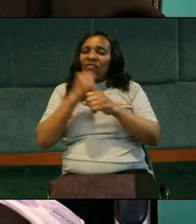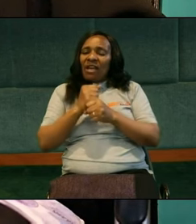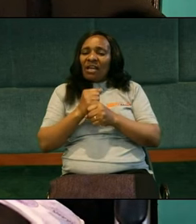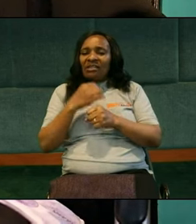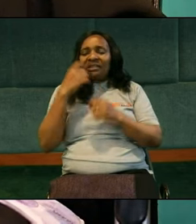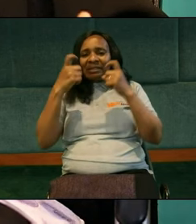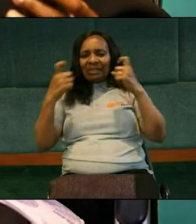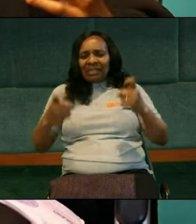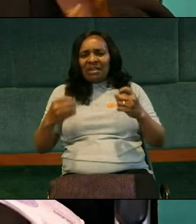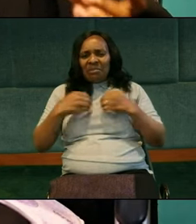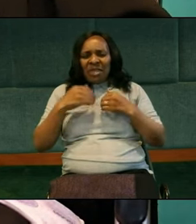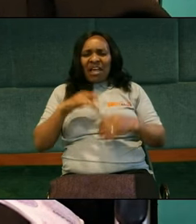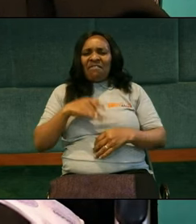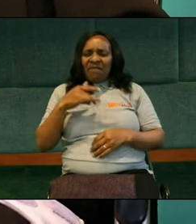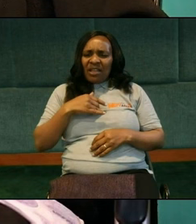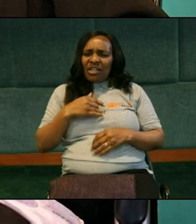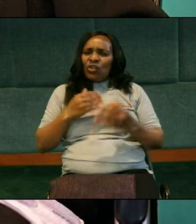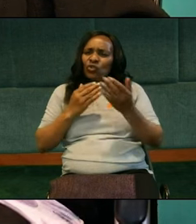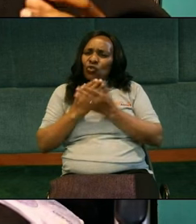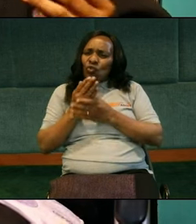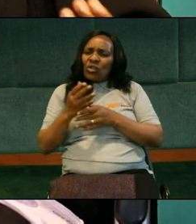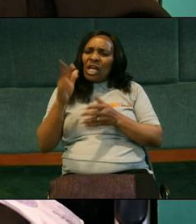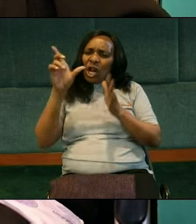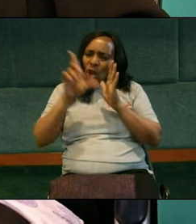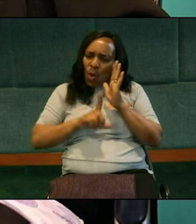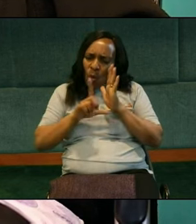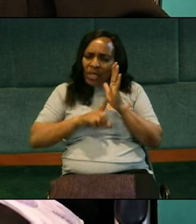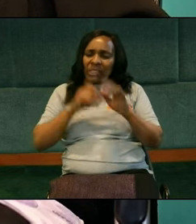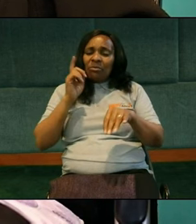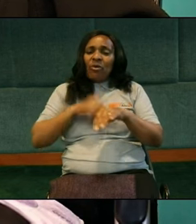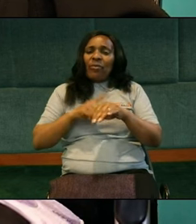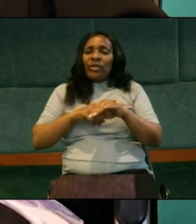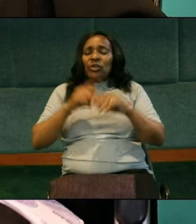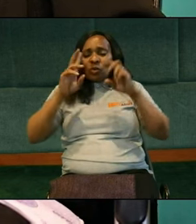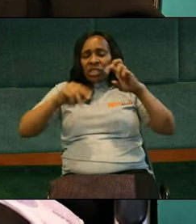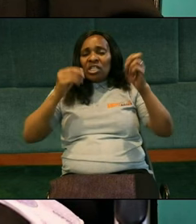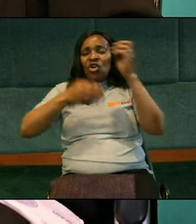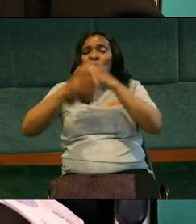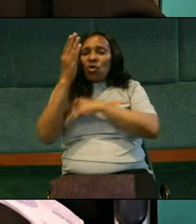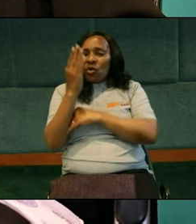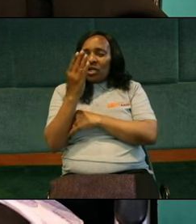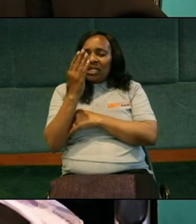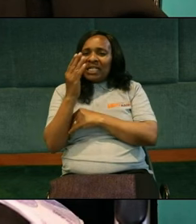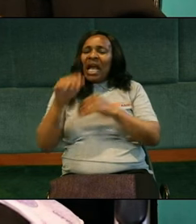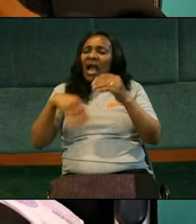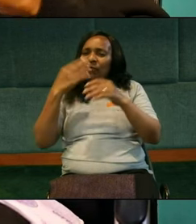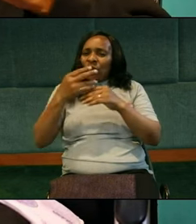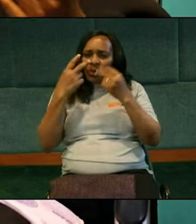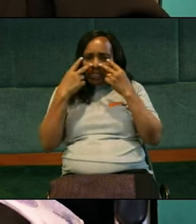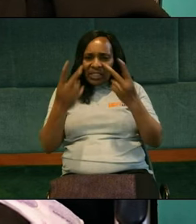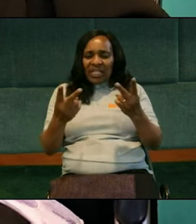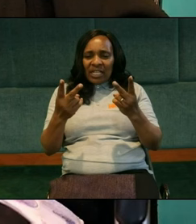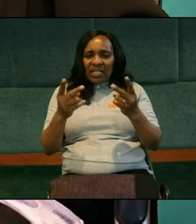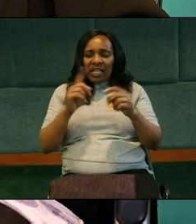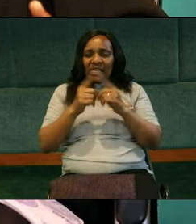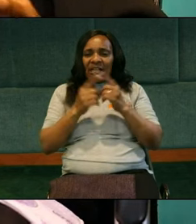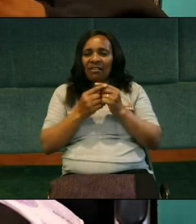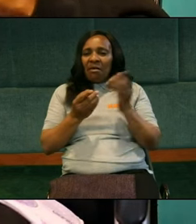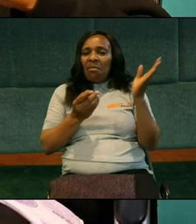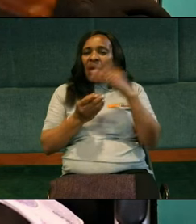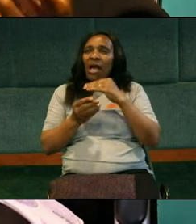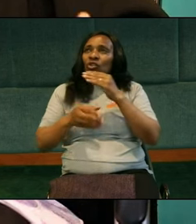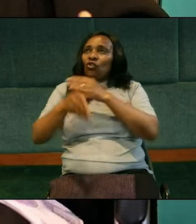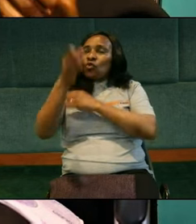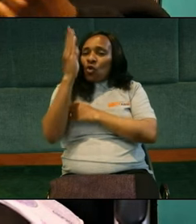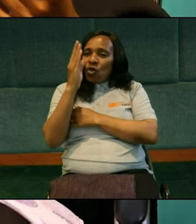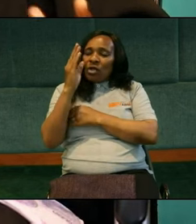feel like even at our lowest moments, we should always seek God. Mm-hmm. And even after we've sinned, that's when we should turn to God,